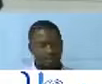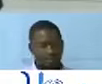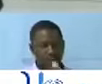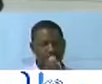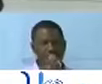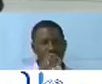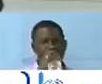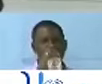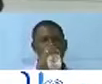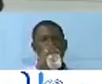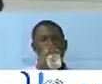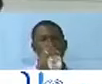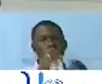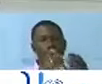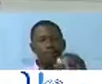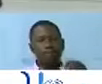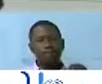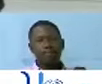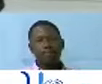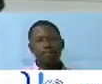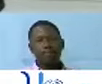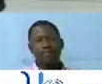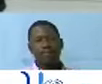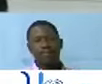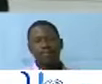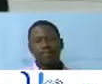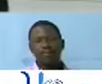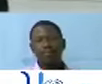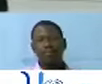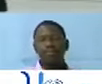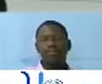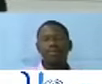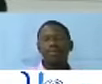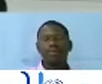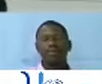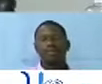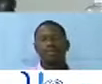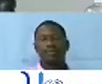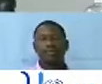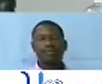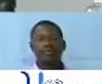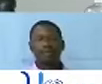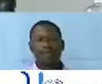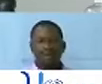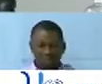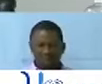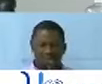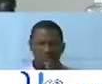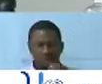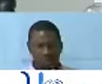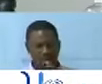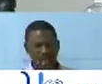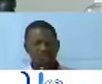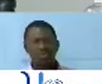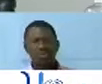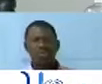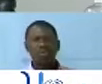Can you tell us what year this happened, the incident involving Mr.